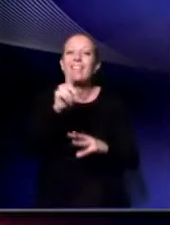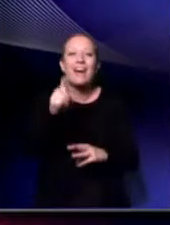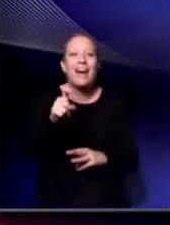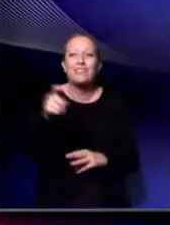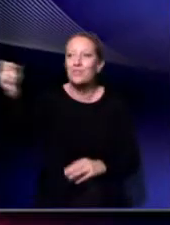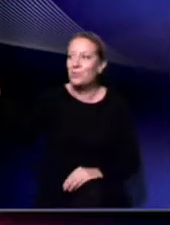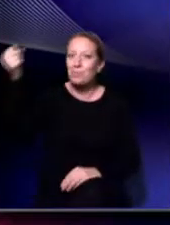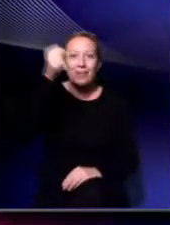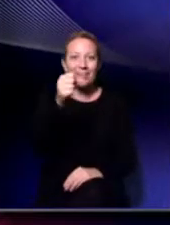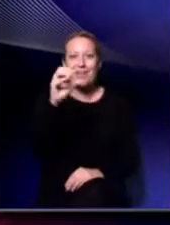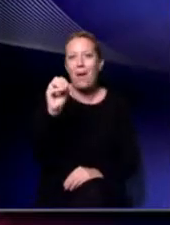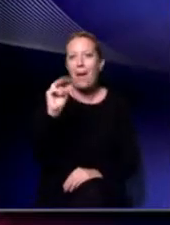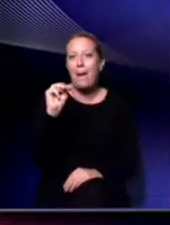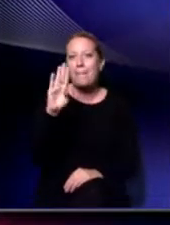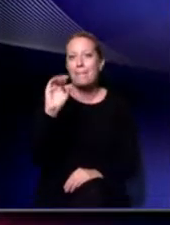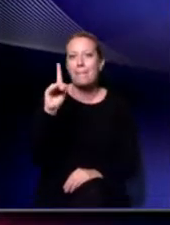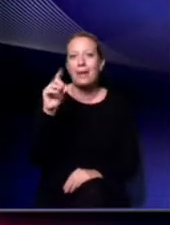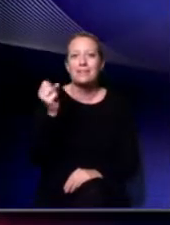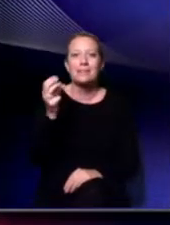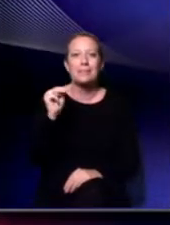true.